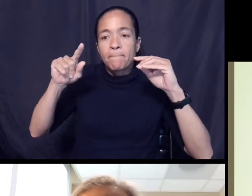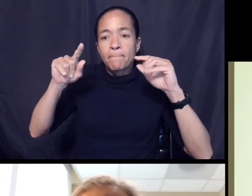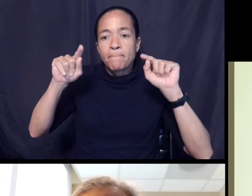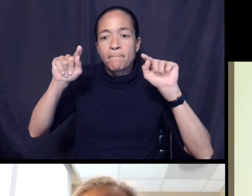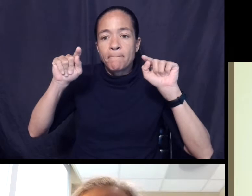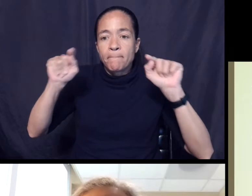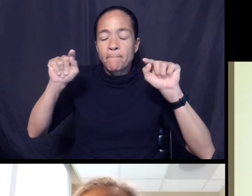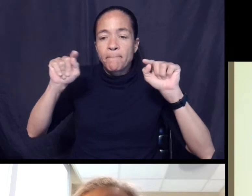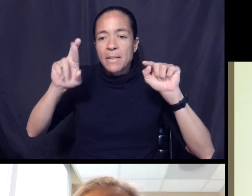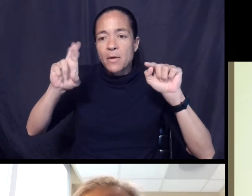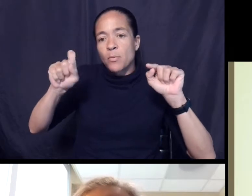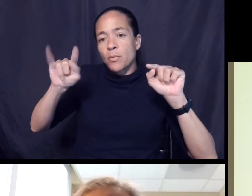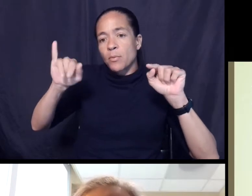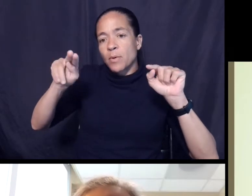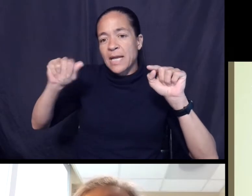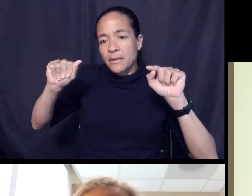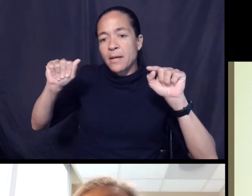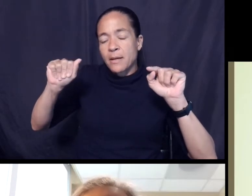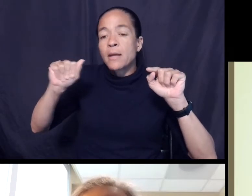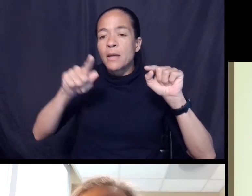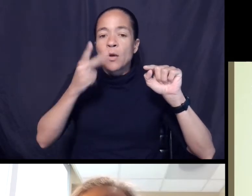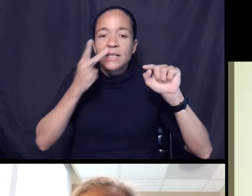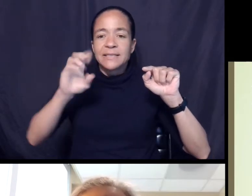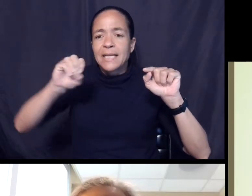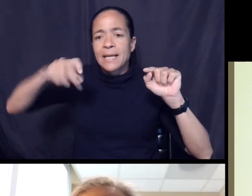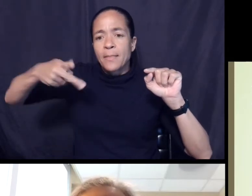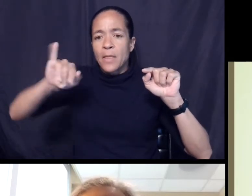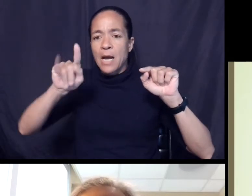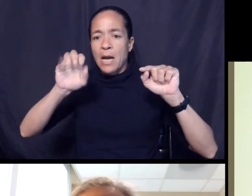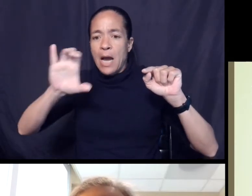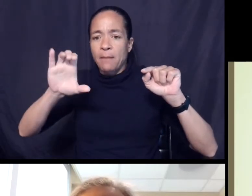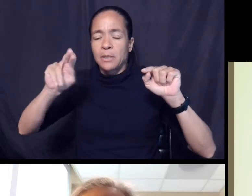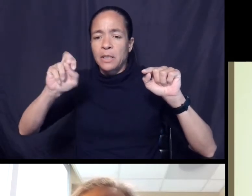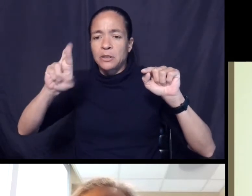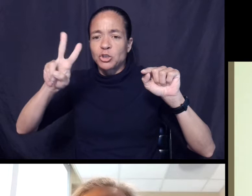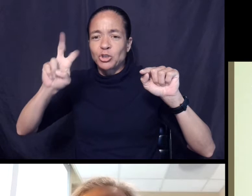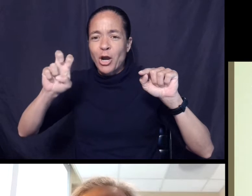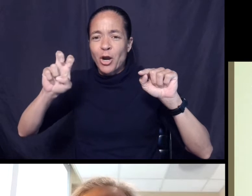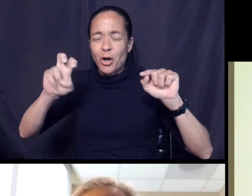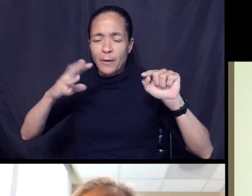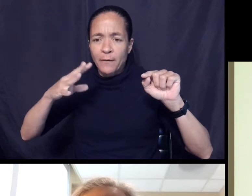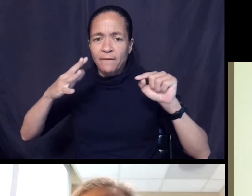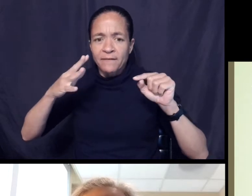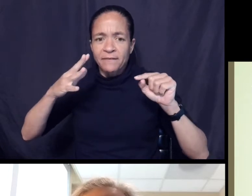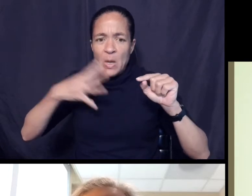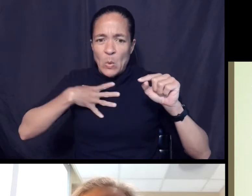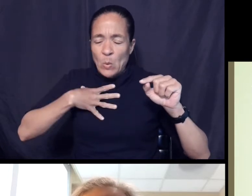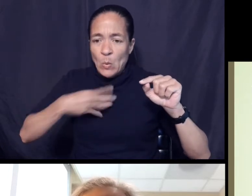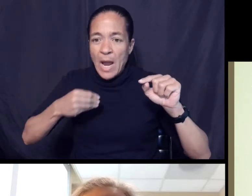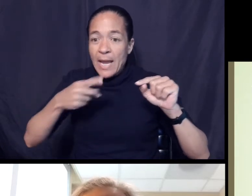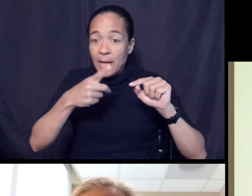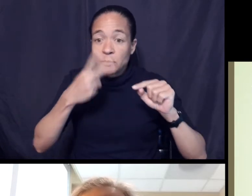picture of the retina. We're seeing the optic nerve looking rather pale here, and we can see these areas